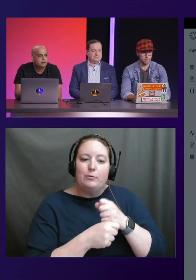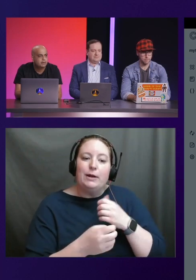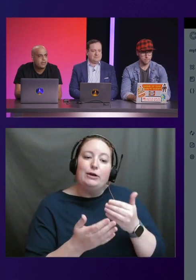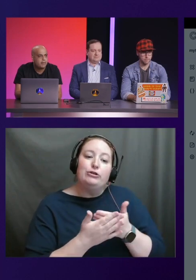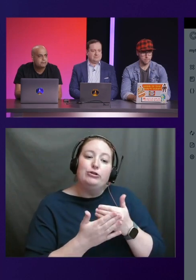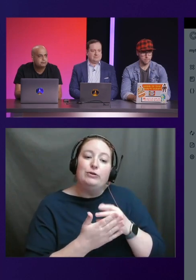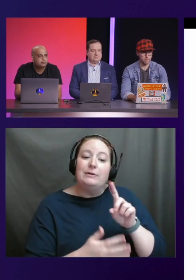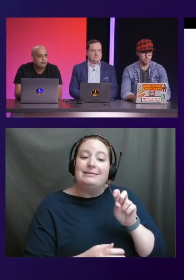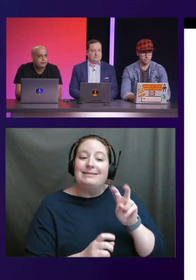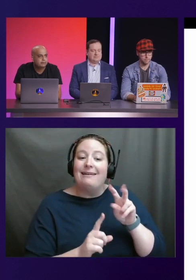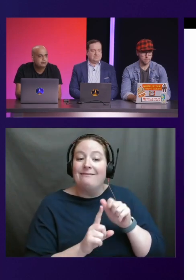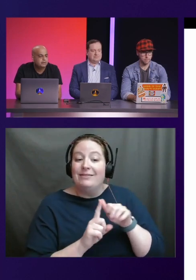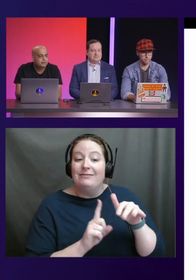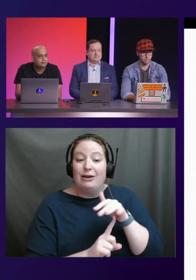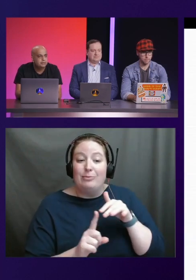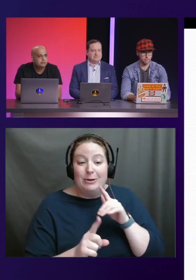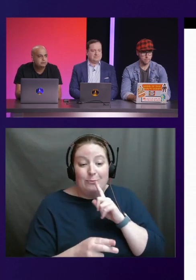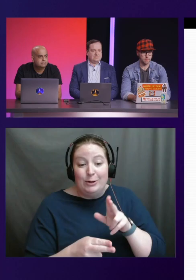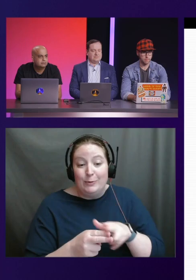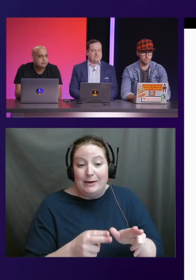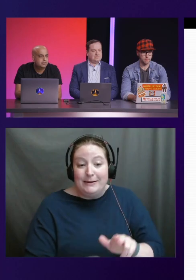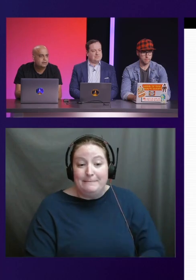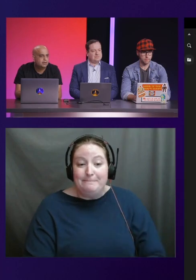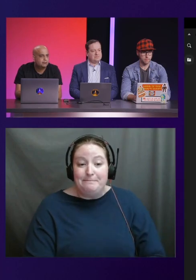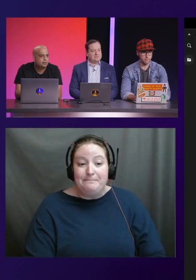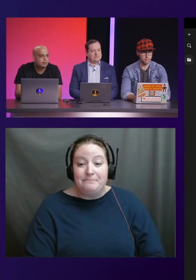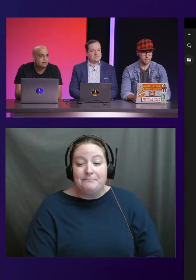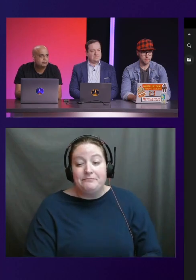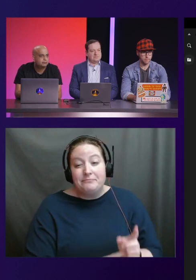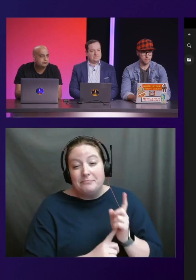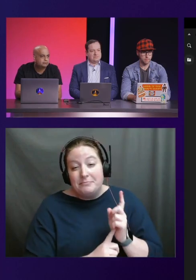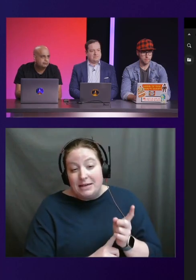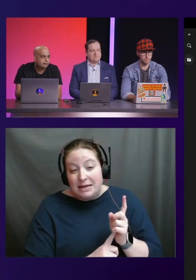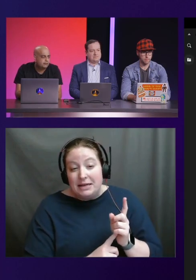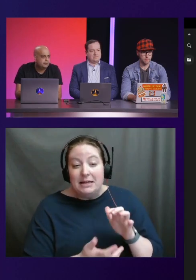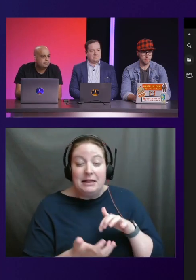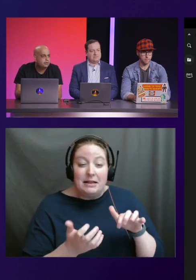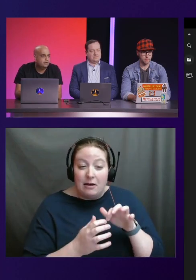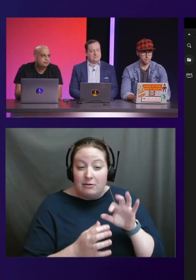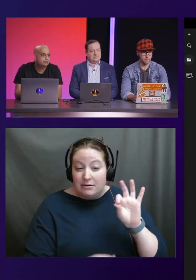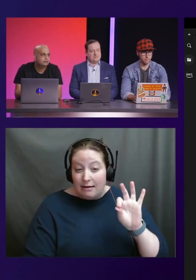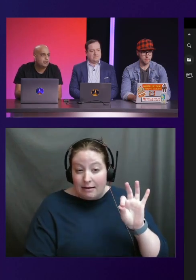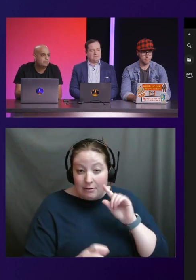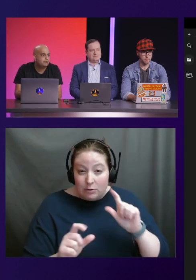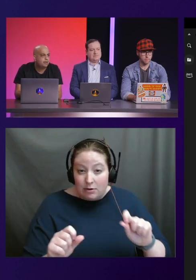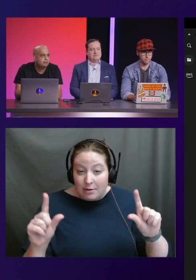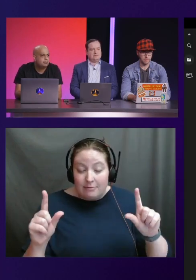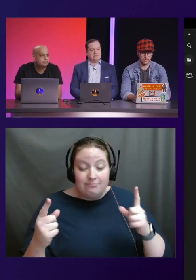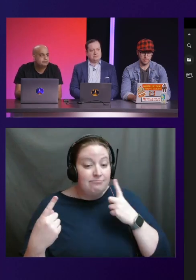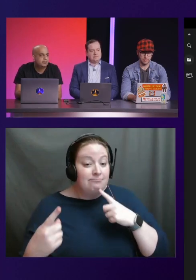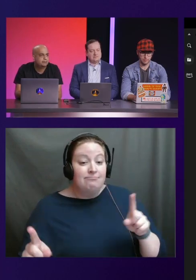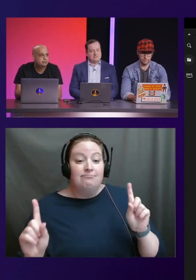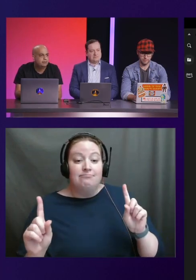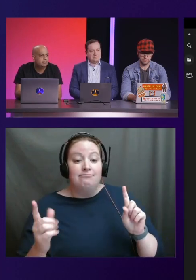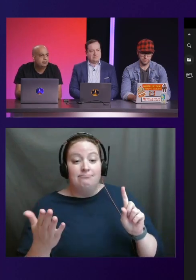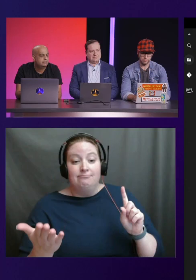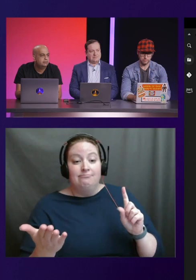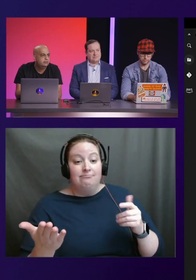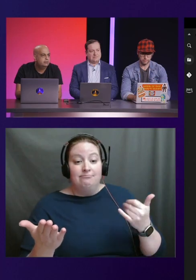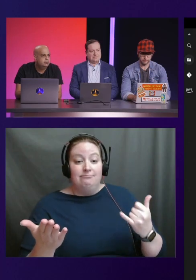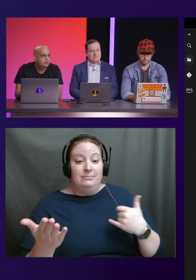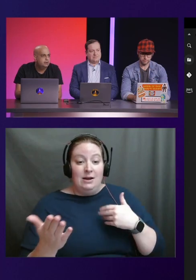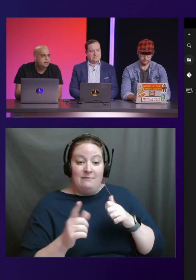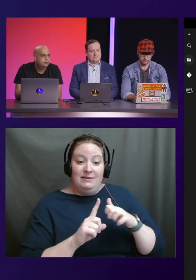quick. Takes a minute. Cloud9 will come up, and there we go. So I've got my environment all set up and ready to